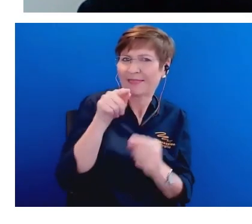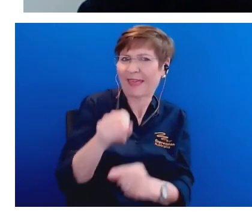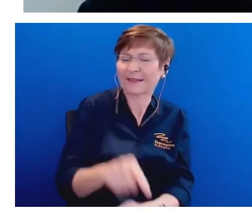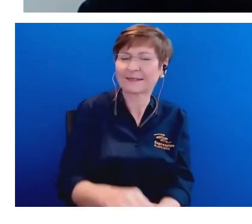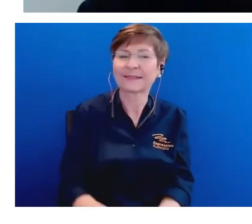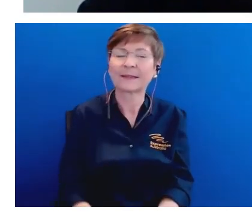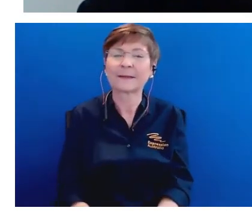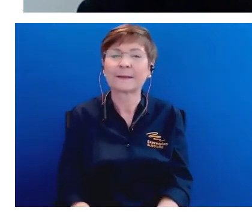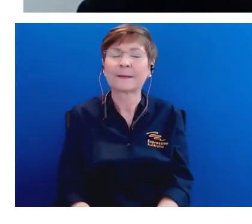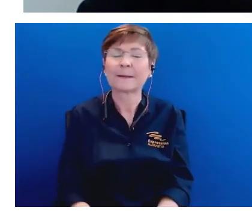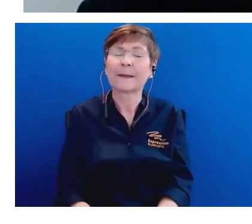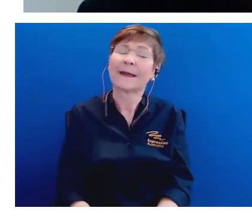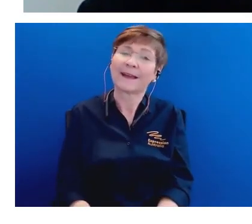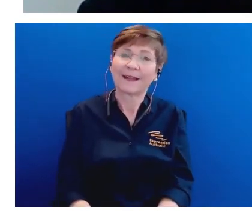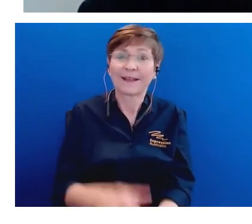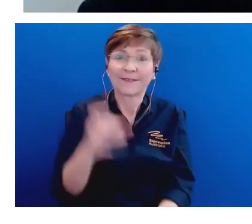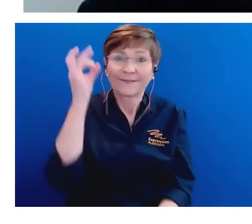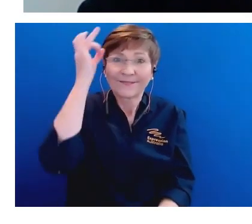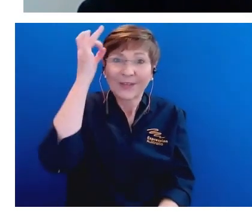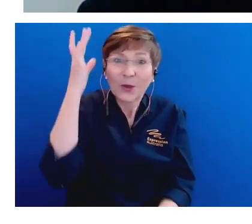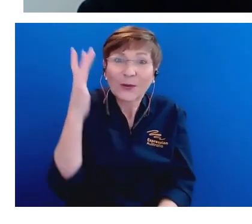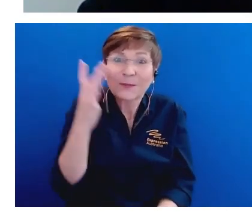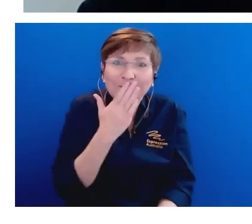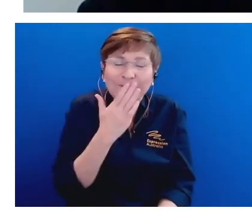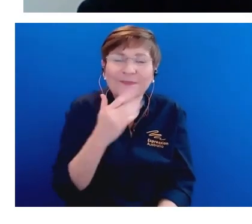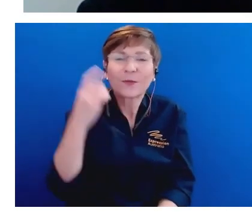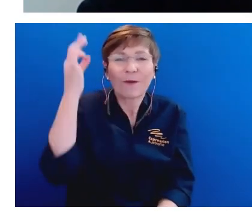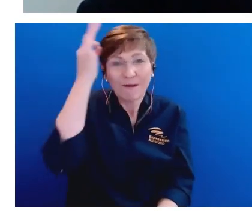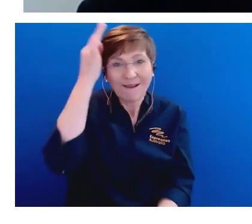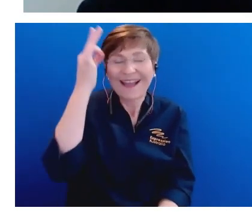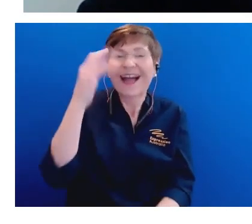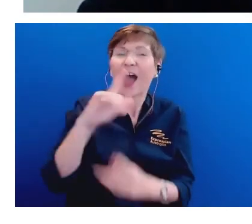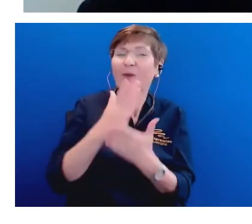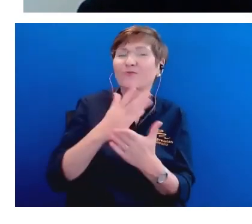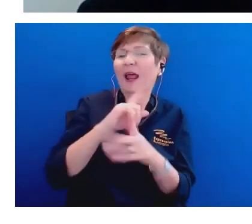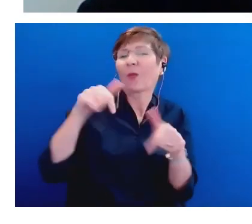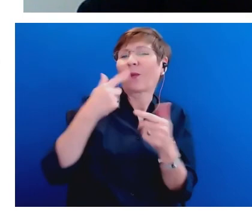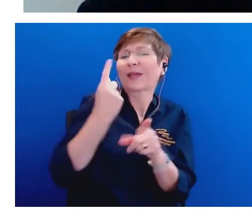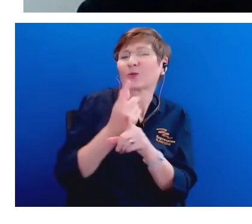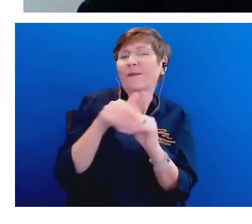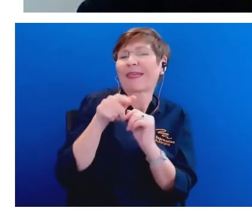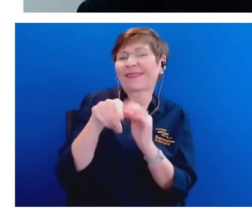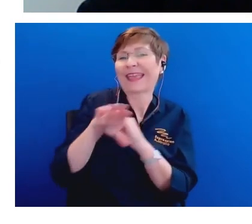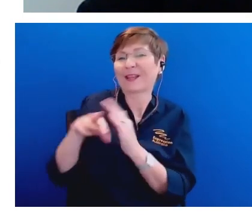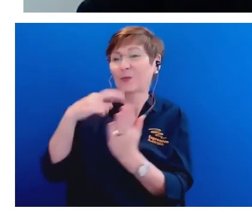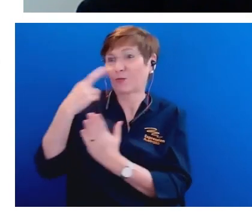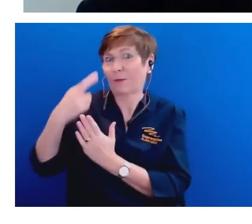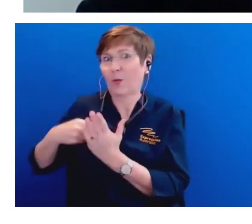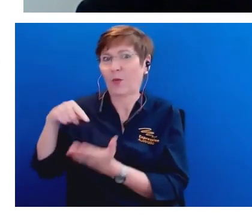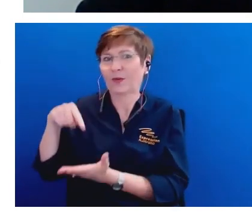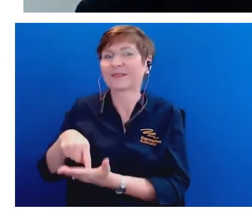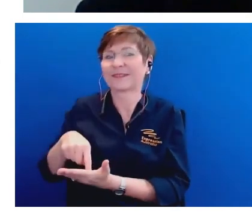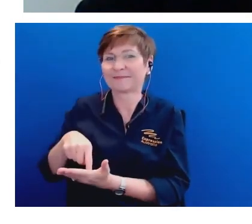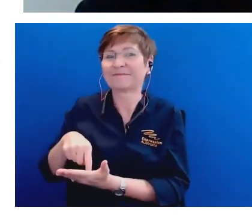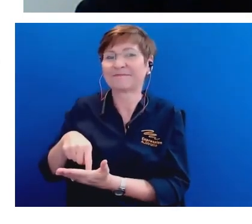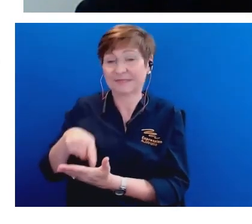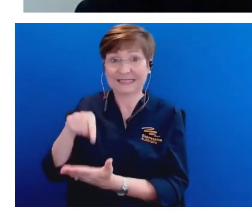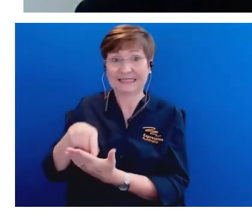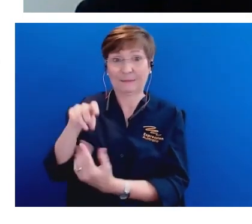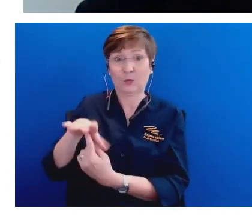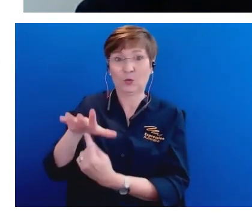Mostly just that I forgot to mention it. We do talk about it in the reports as a really important element